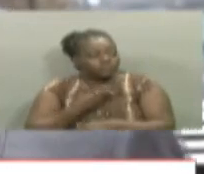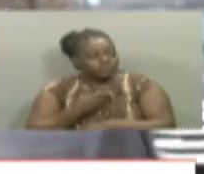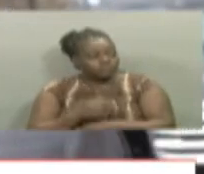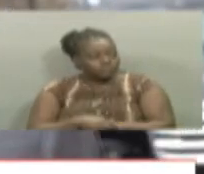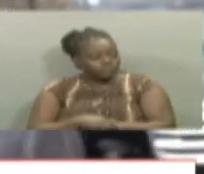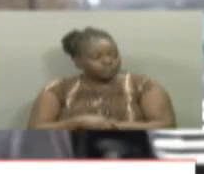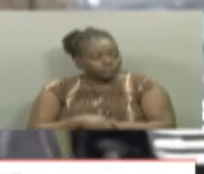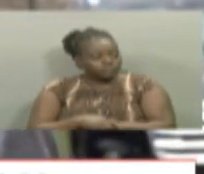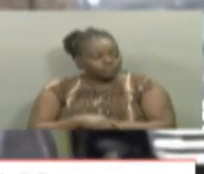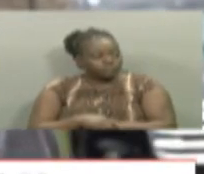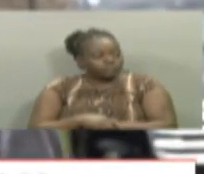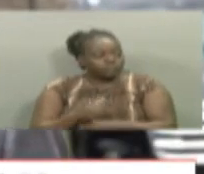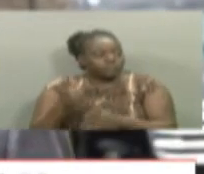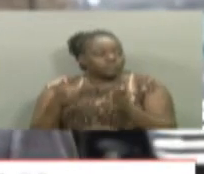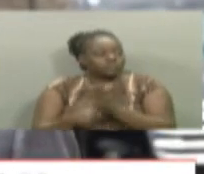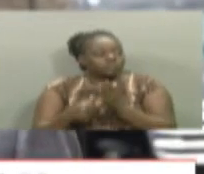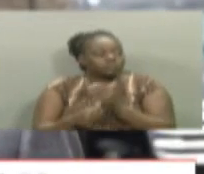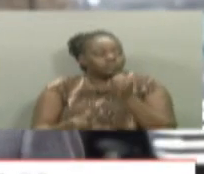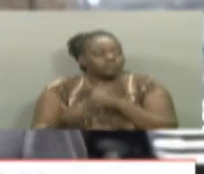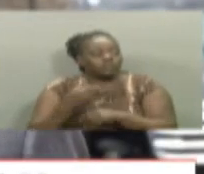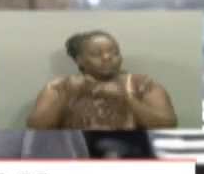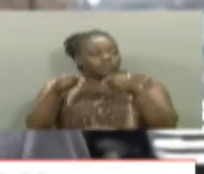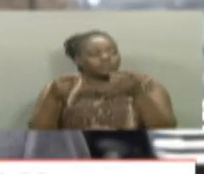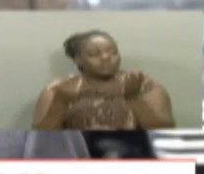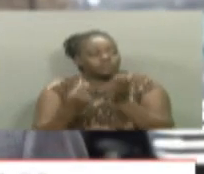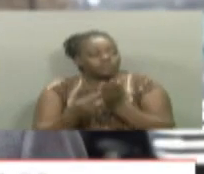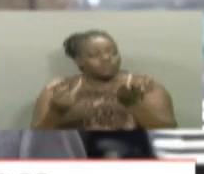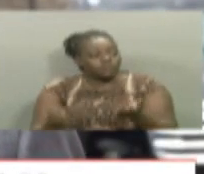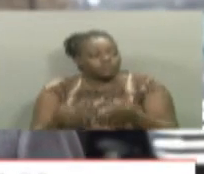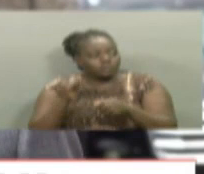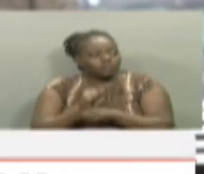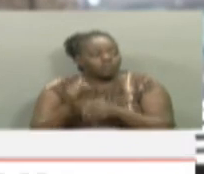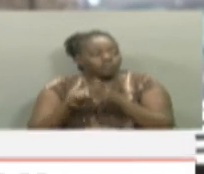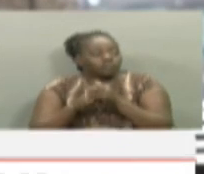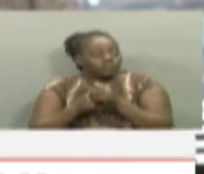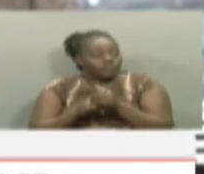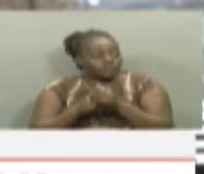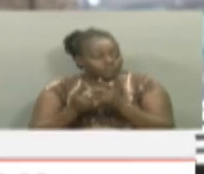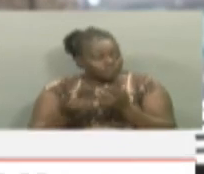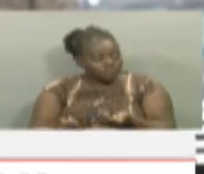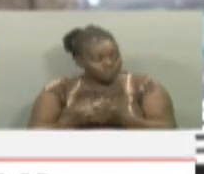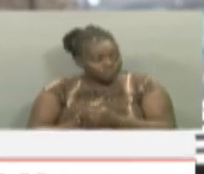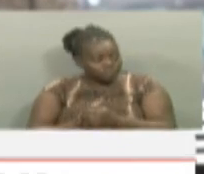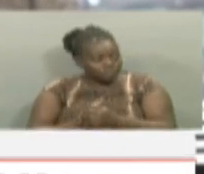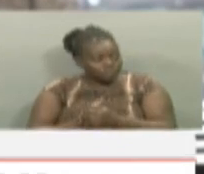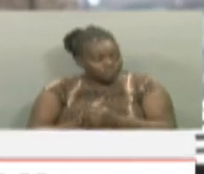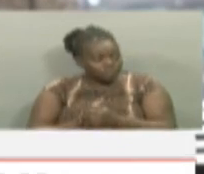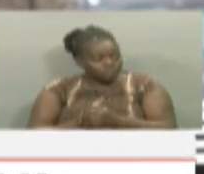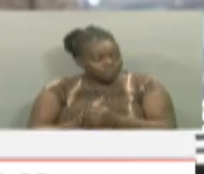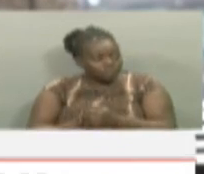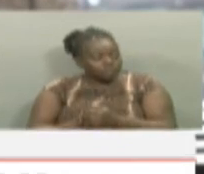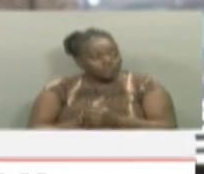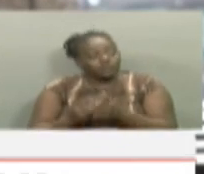Kizibu kye tulaba nti tukyakirina wano e Uganda mu mirimu gy'aba engineers. Ba engineers